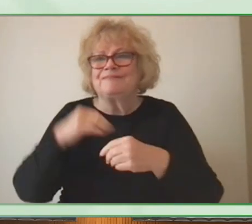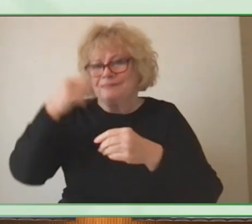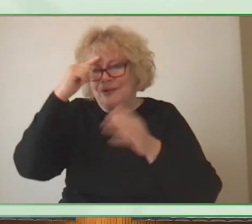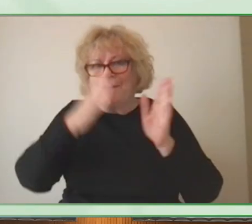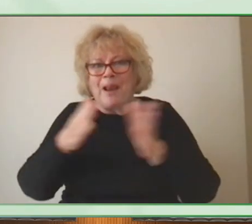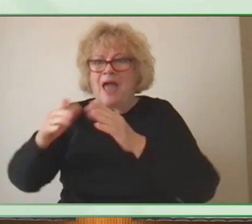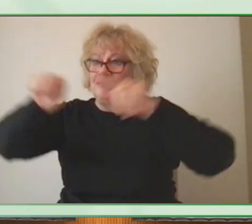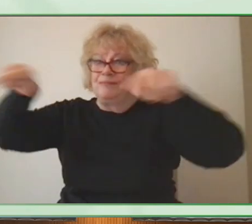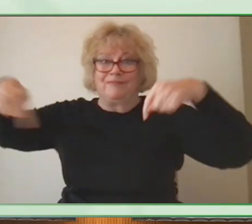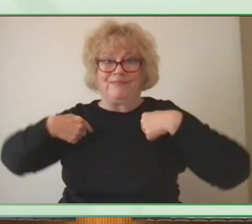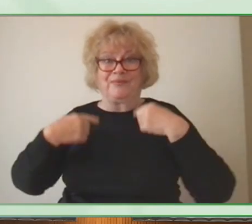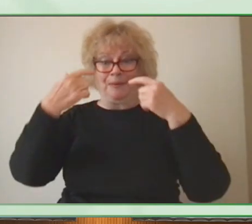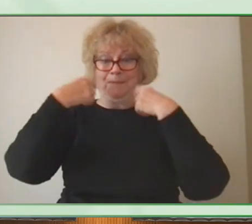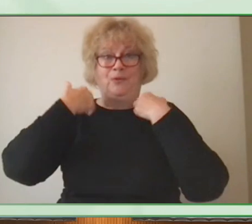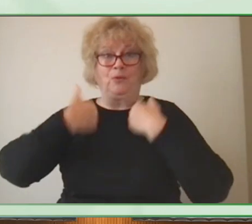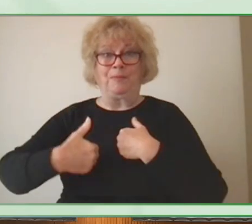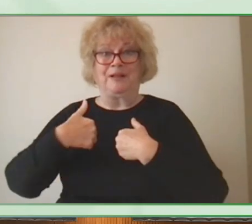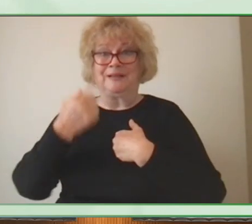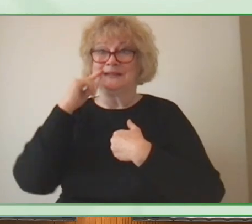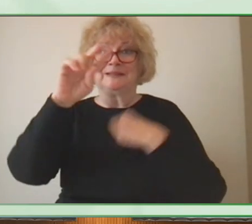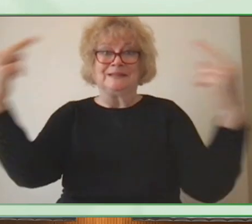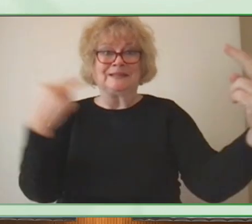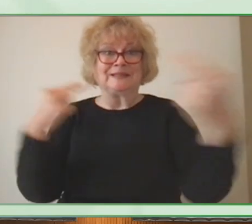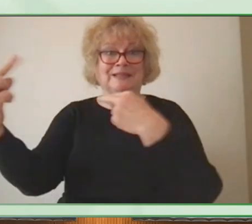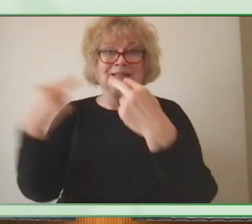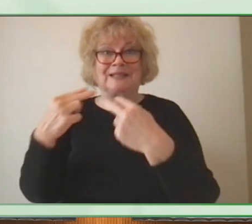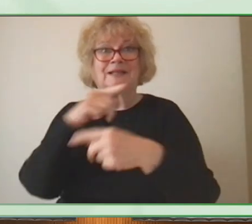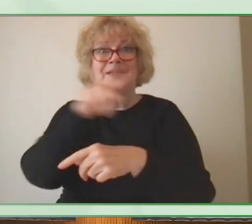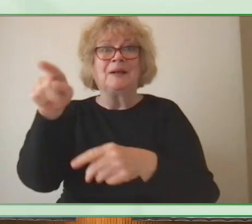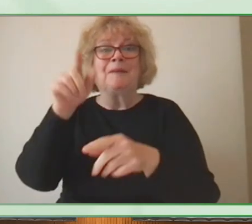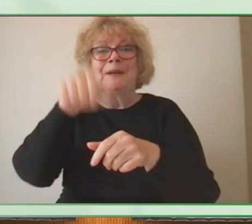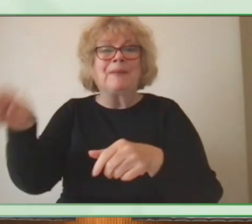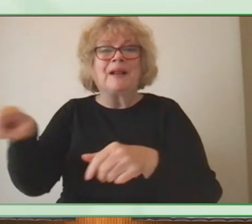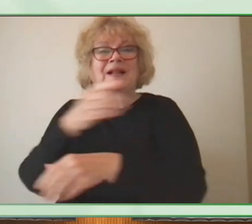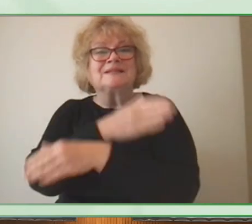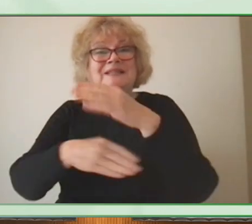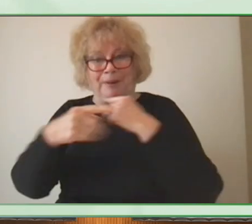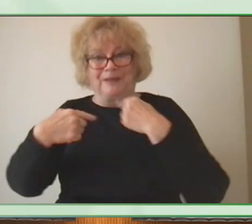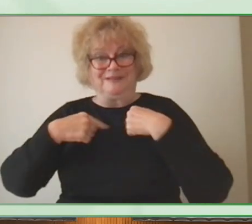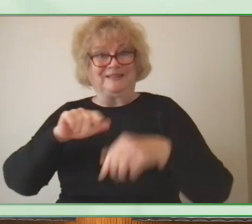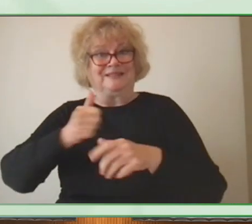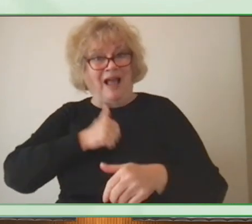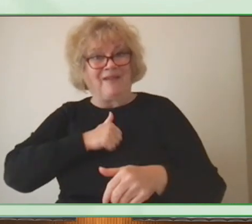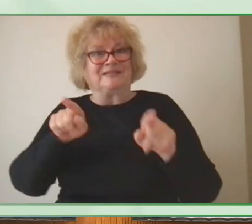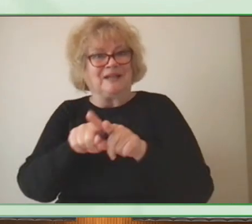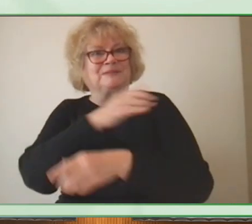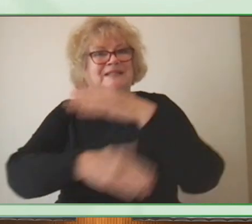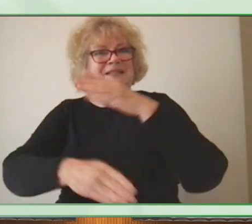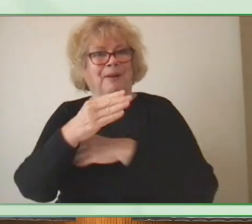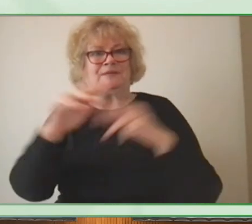our case management system, again, we use a lot modern technologies. We